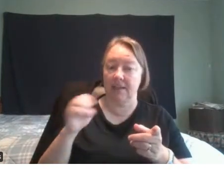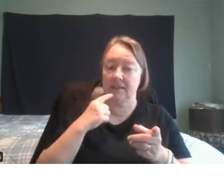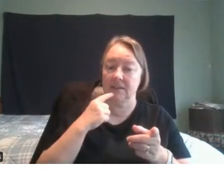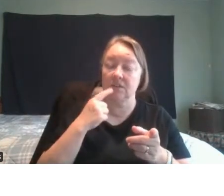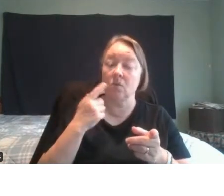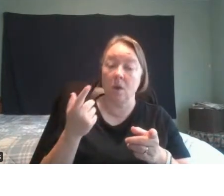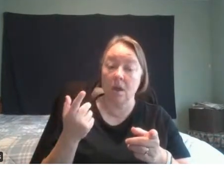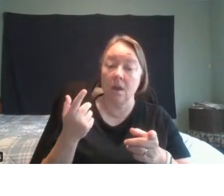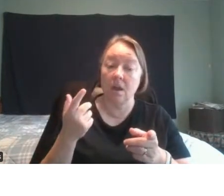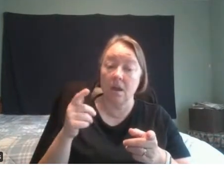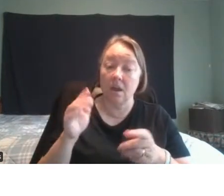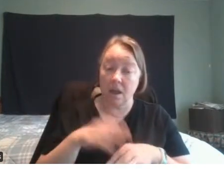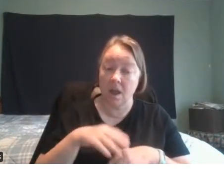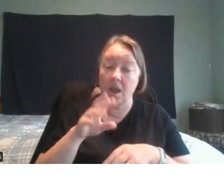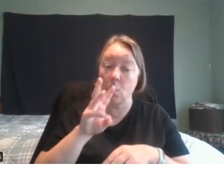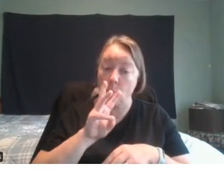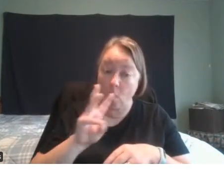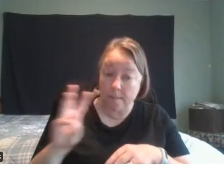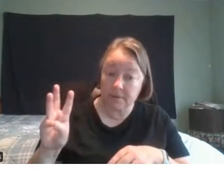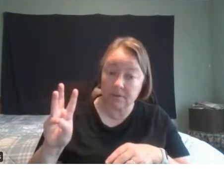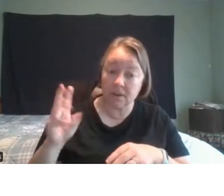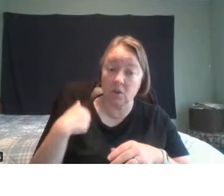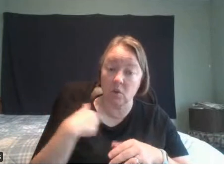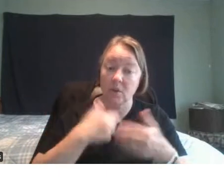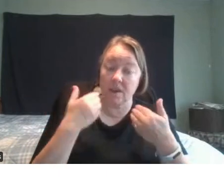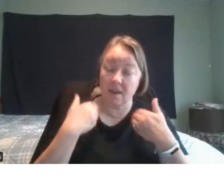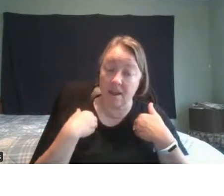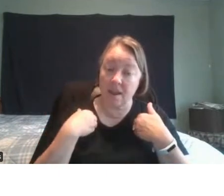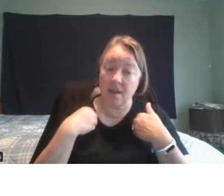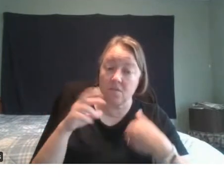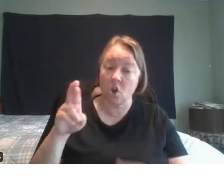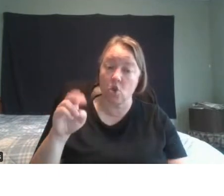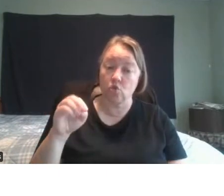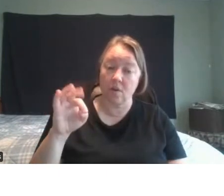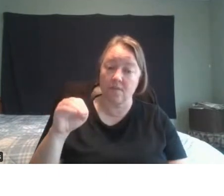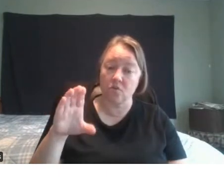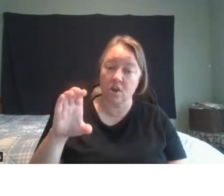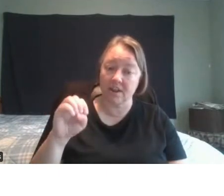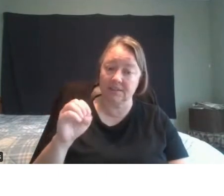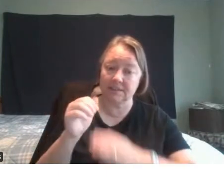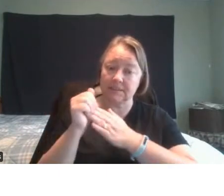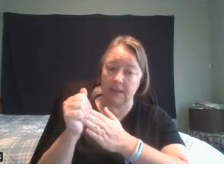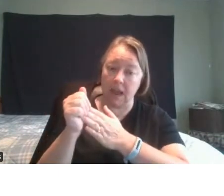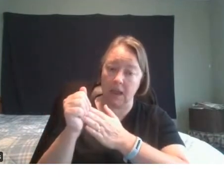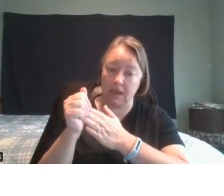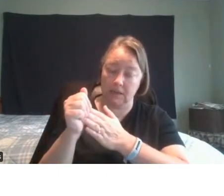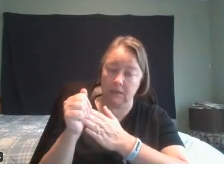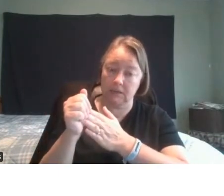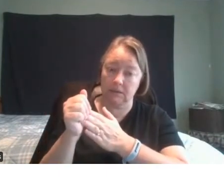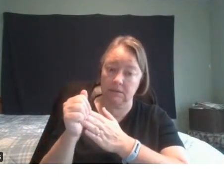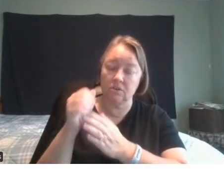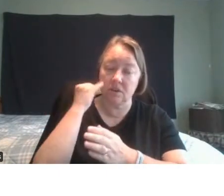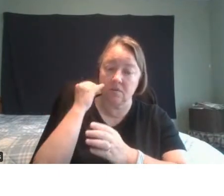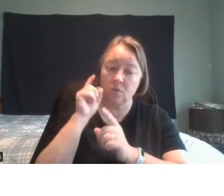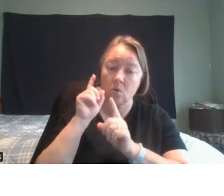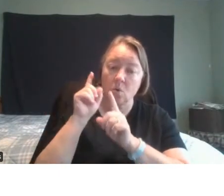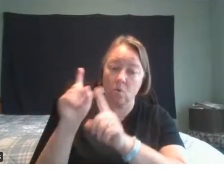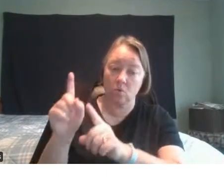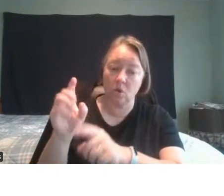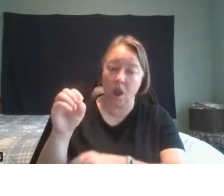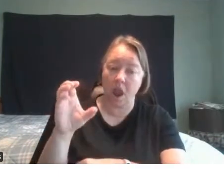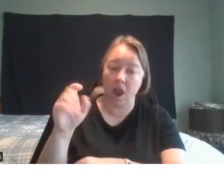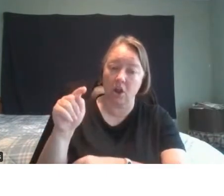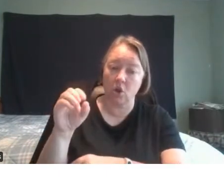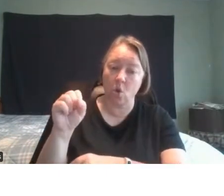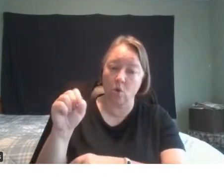actually on the website, we do have a reference guide. And so if you go to the